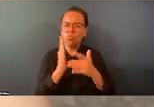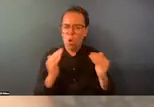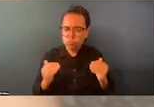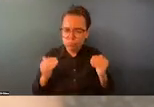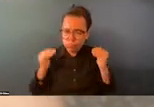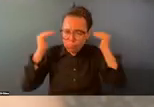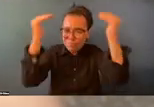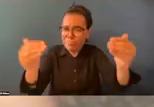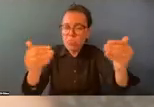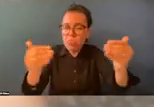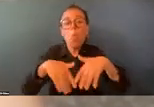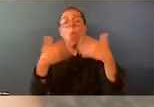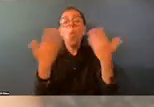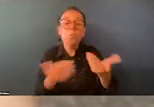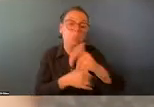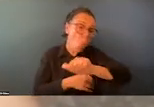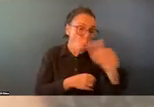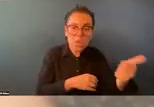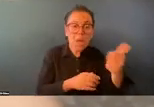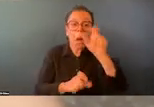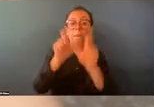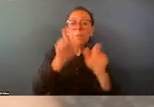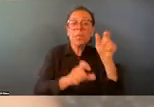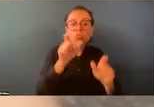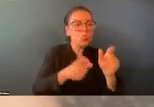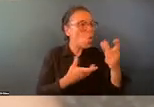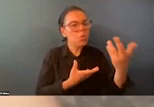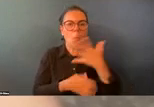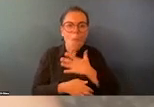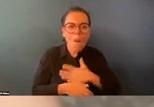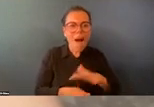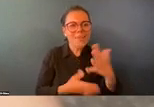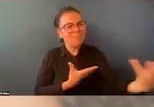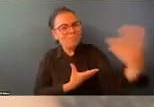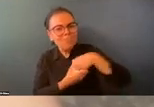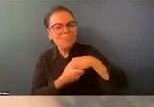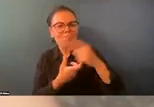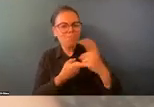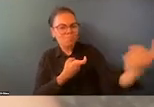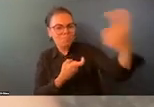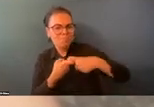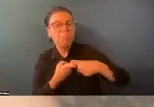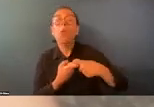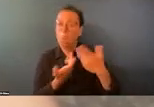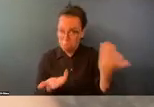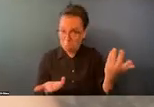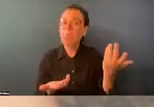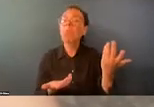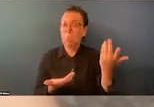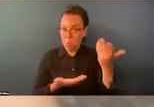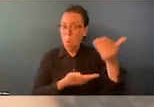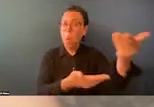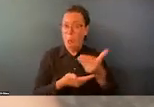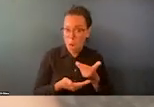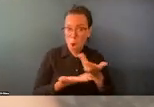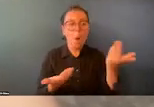and techniques, and involvement of the public in environmental decision making